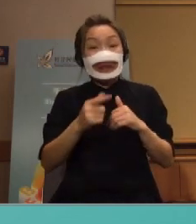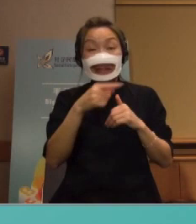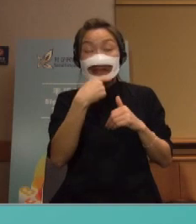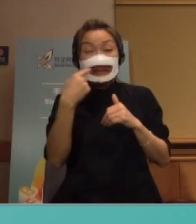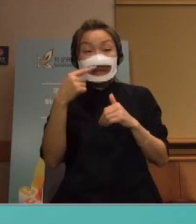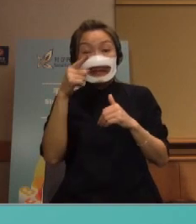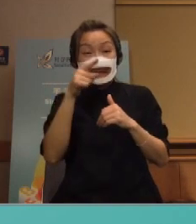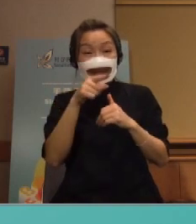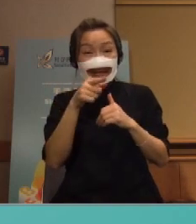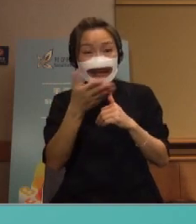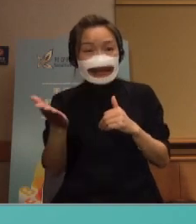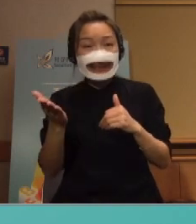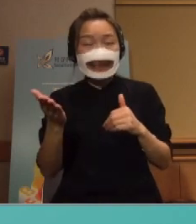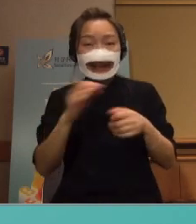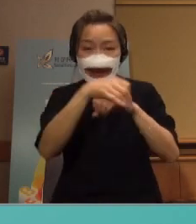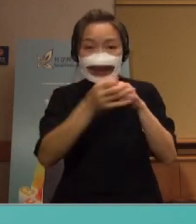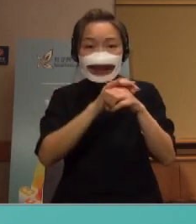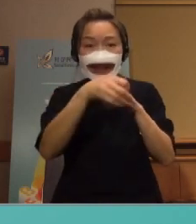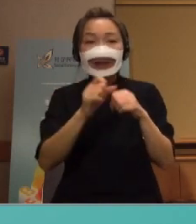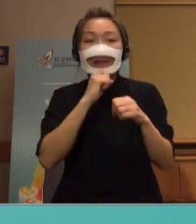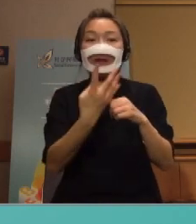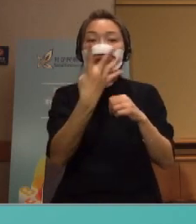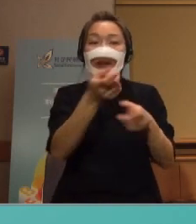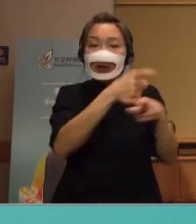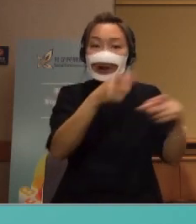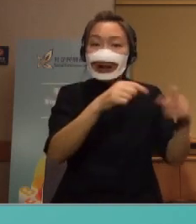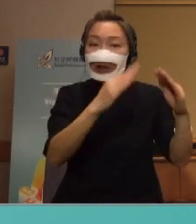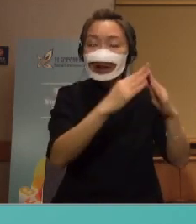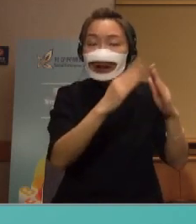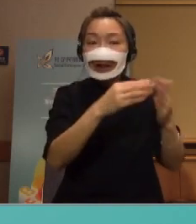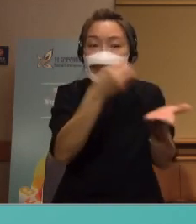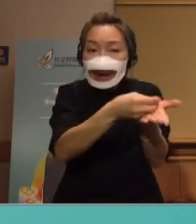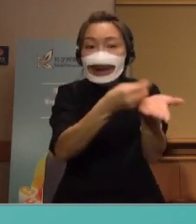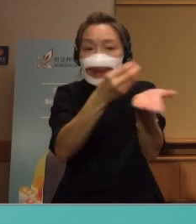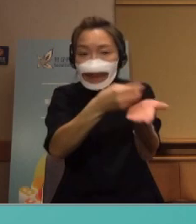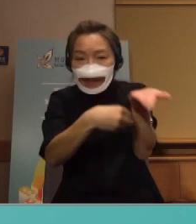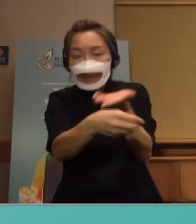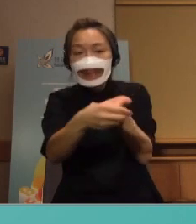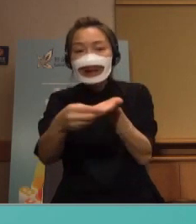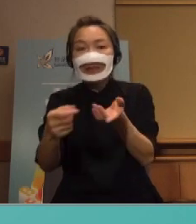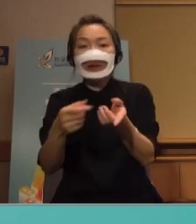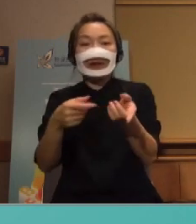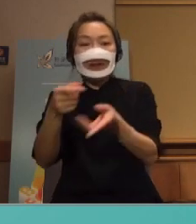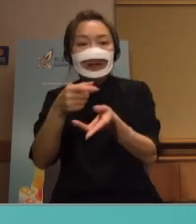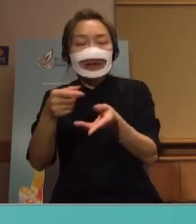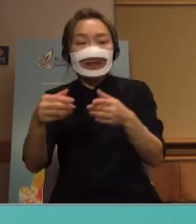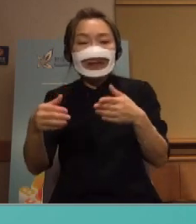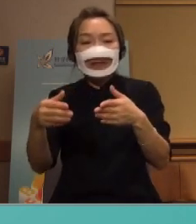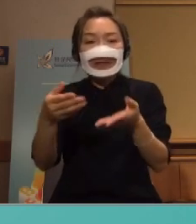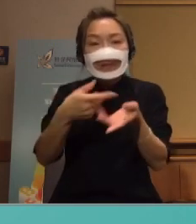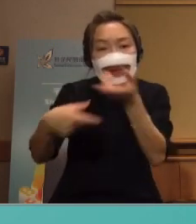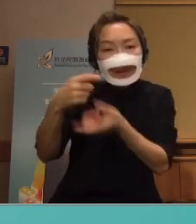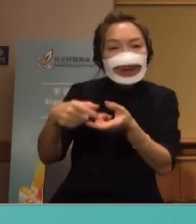the developers, the brokers, the buyers, and so we are the first reward. We're the first one to offer rewards for being carbon